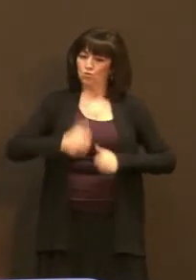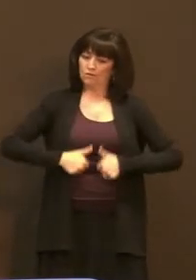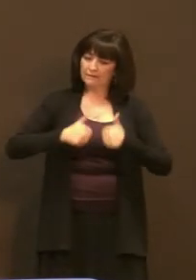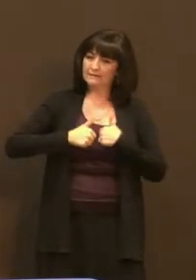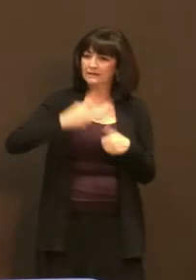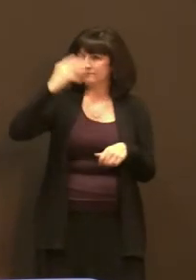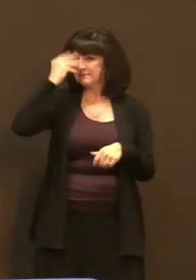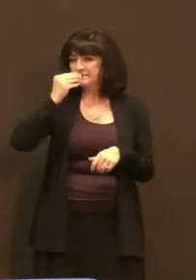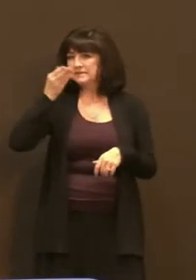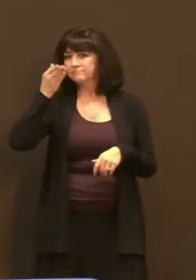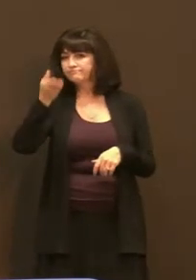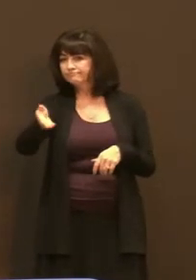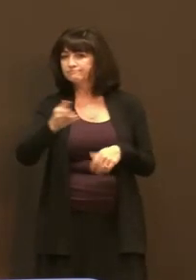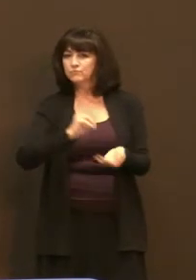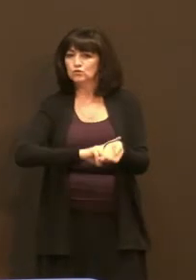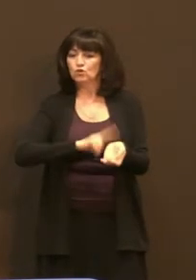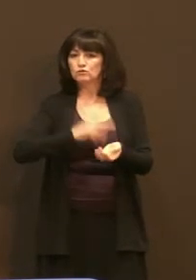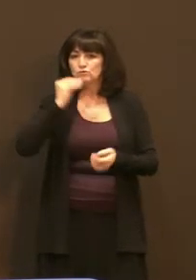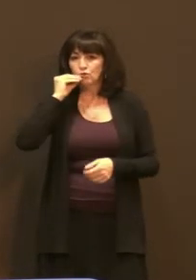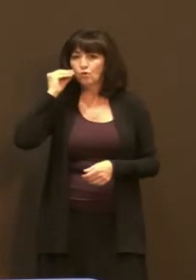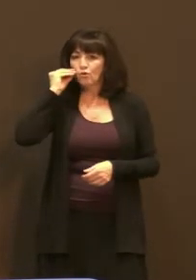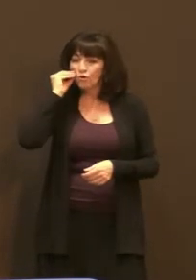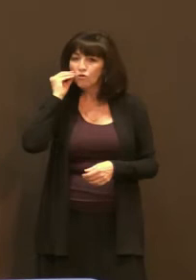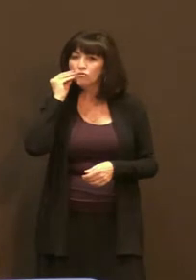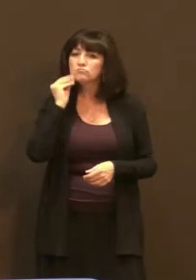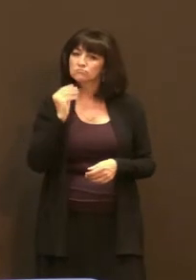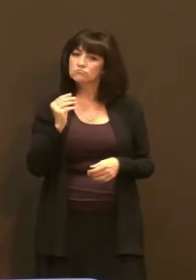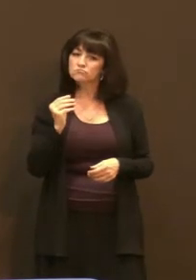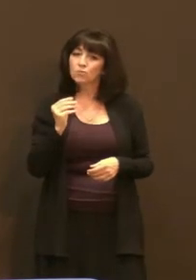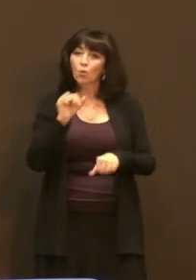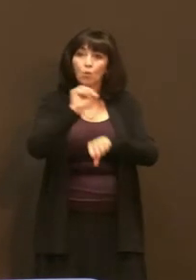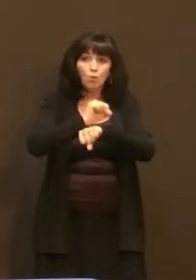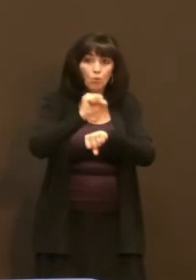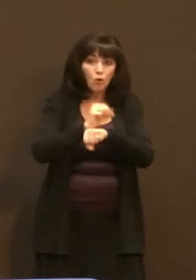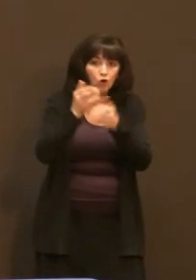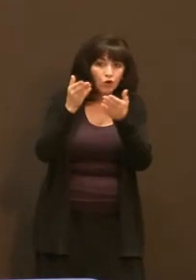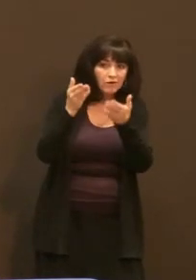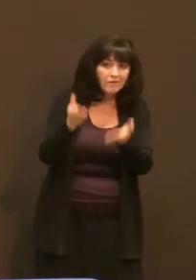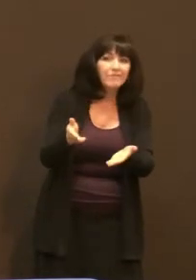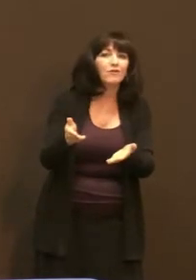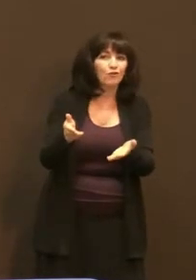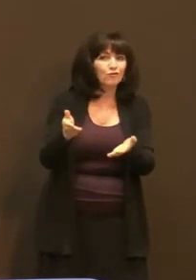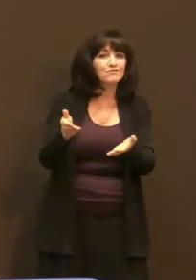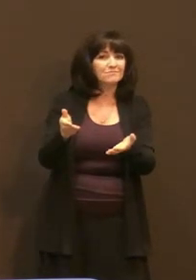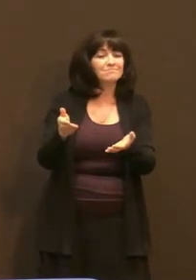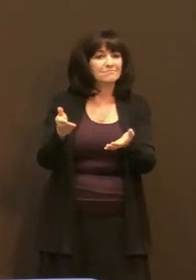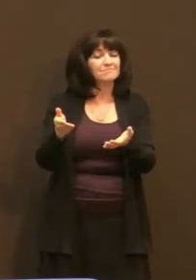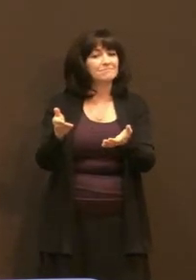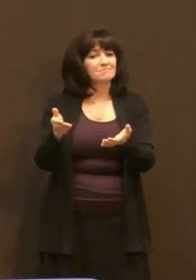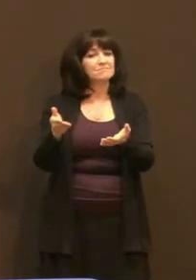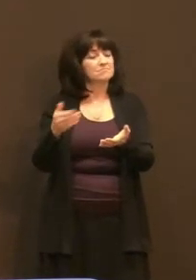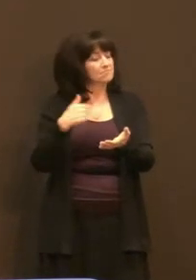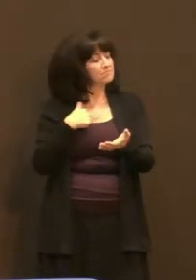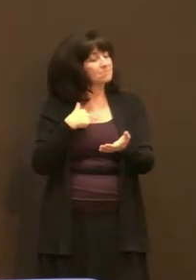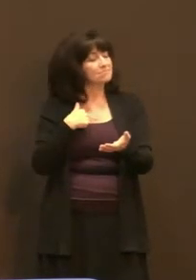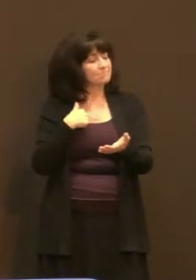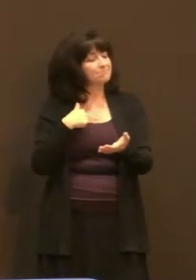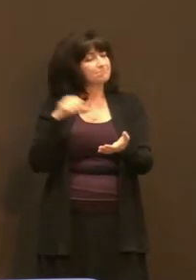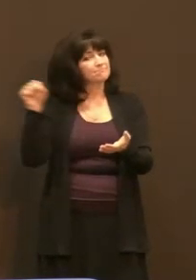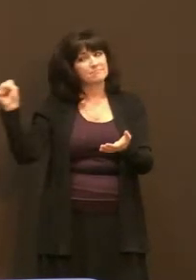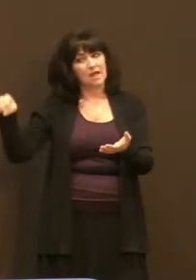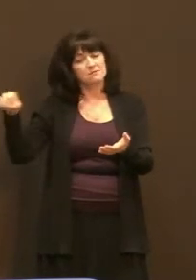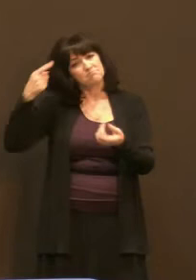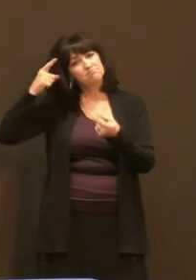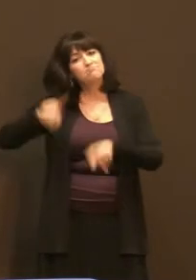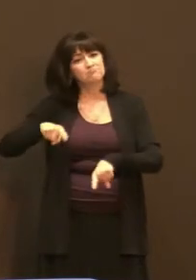residents of nursing homes as well as the workers in those homes. And we do give a big shout out to all those workers